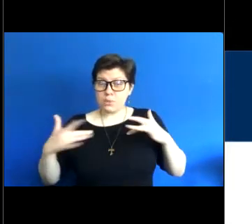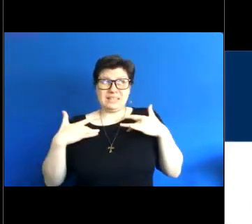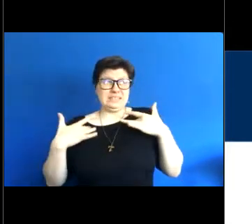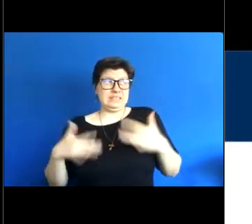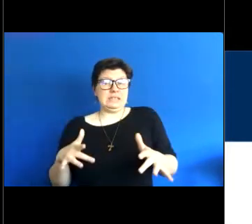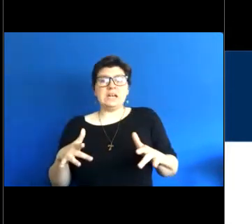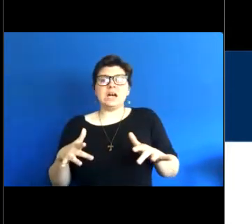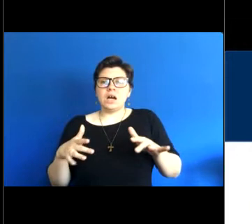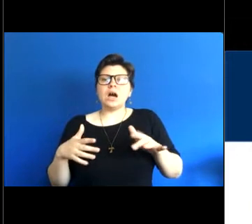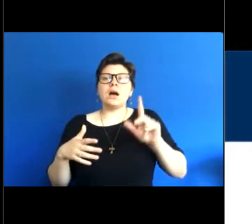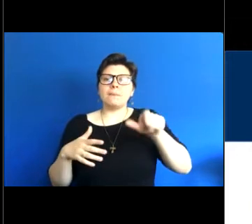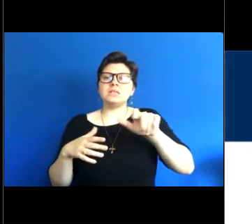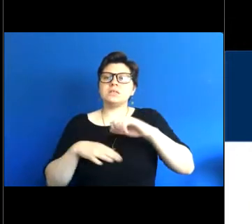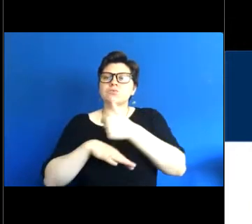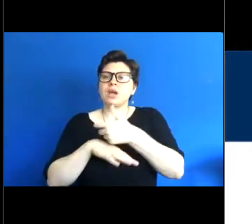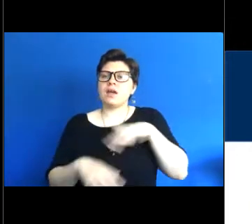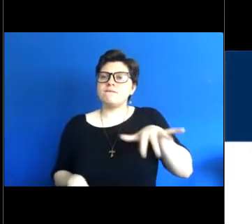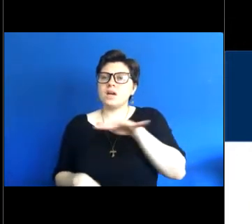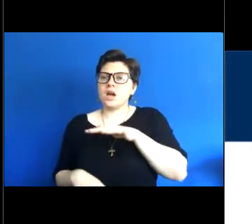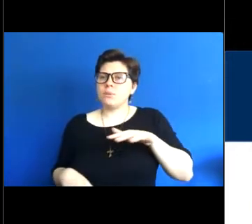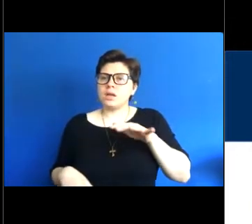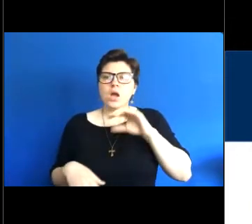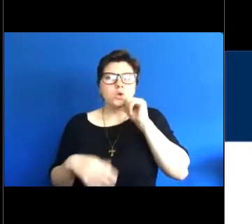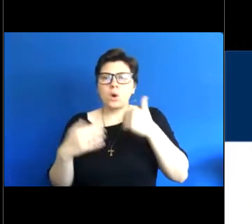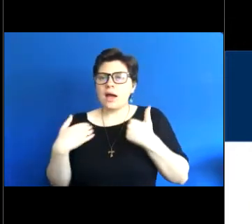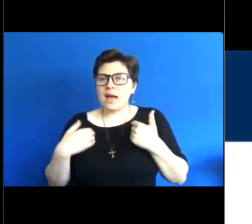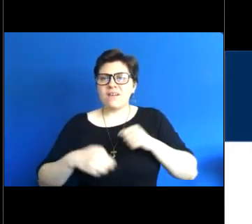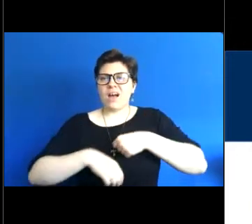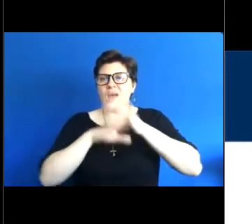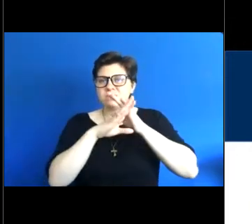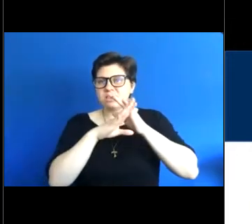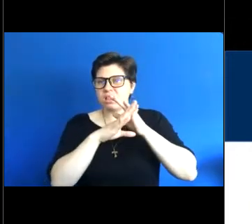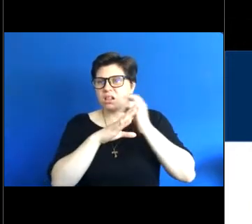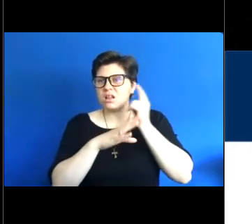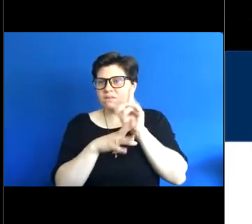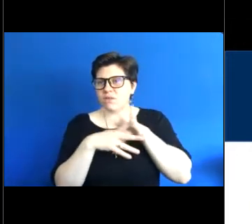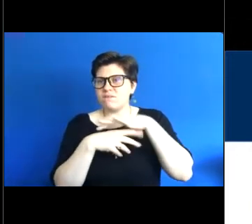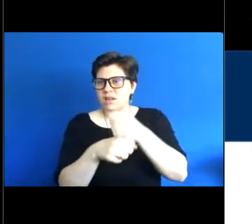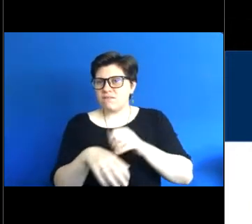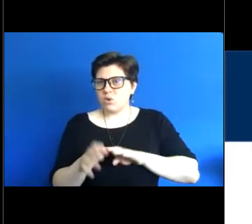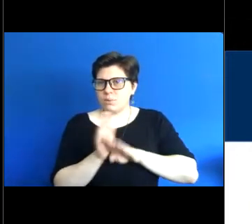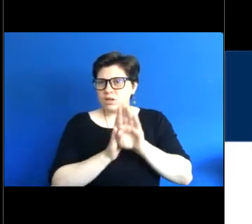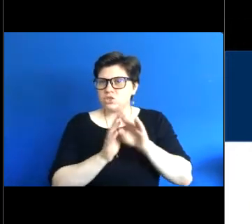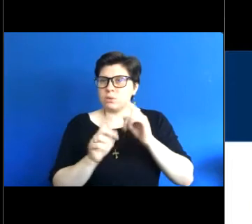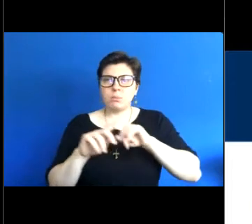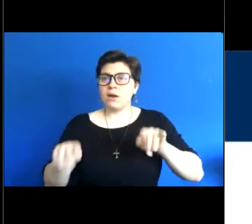creating an environment where there are not obstacles for faith formation, but it's rather an open space and